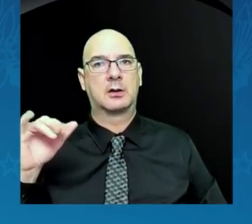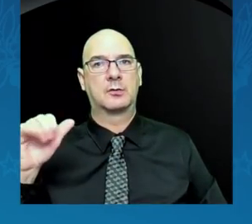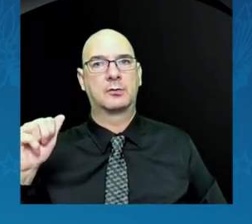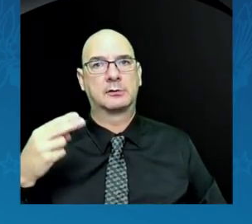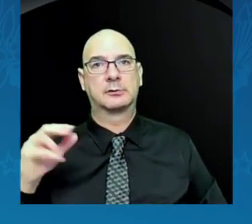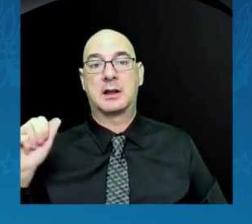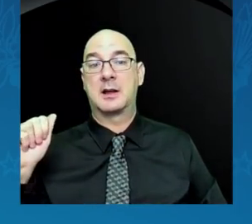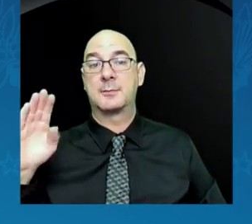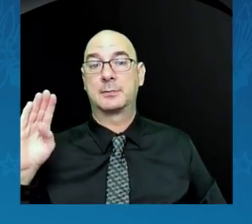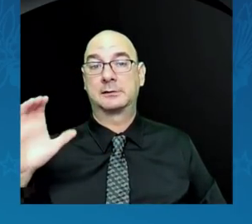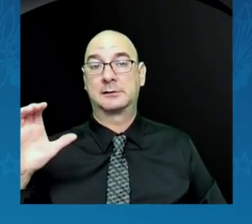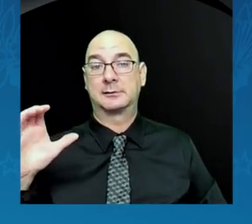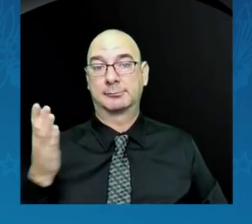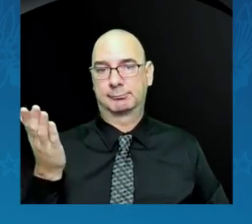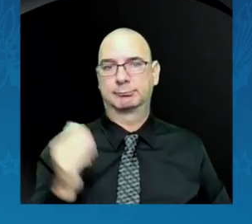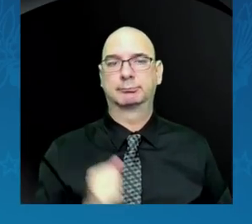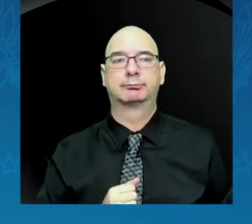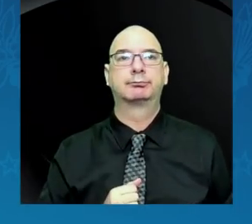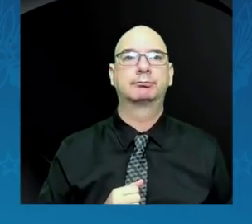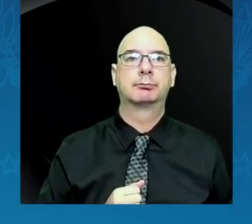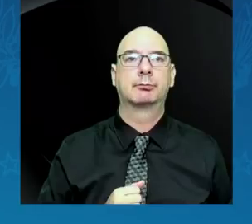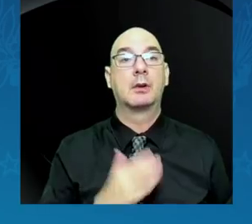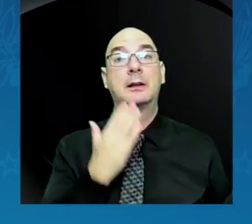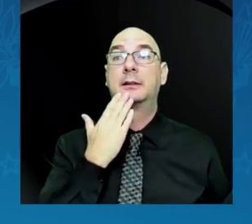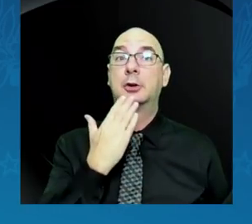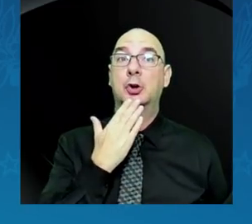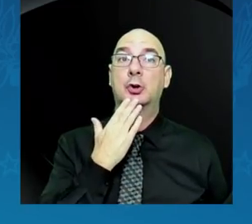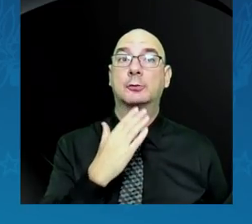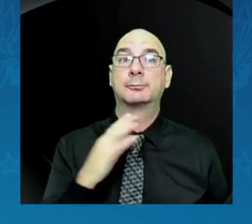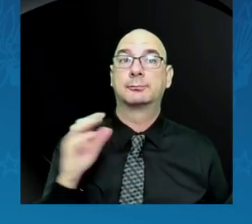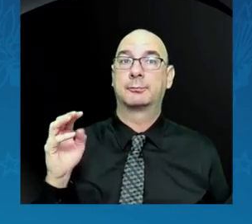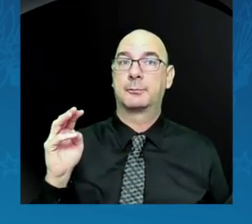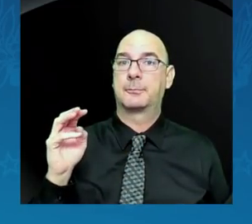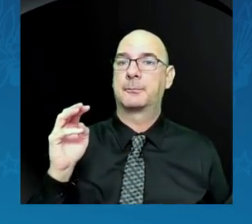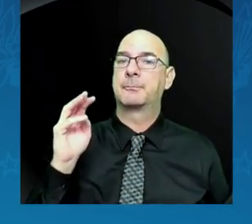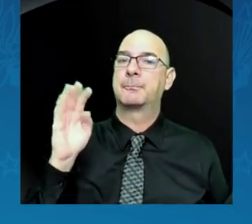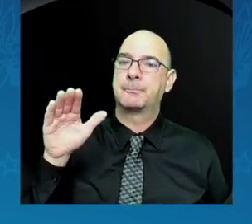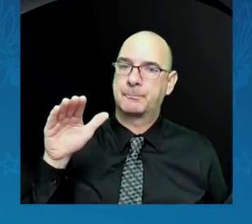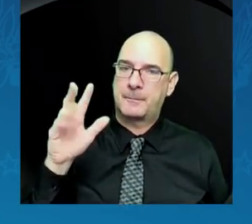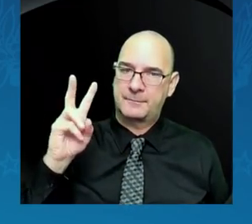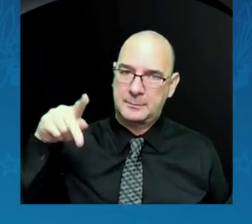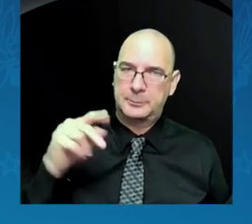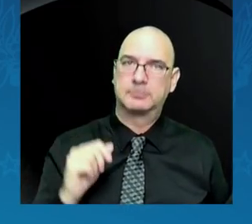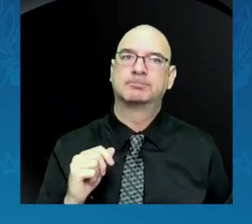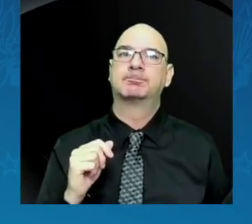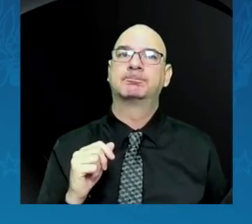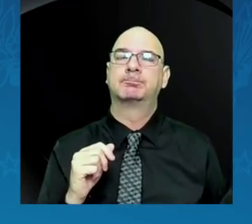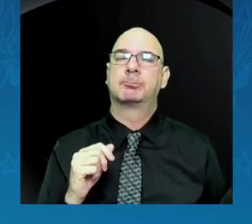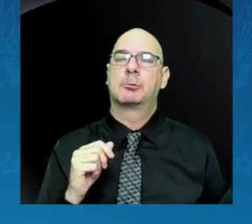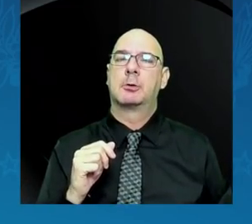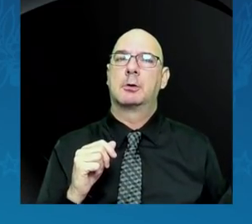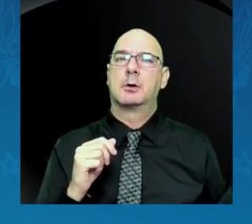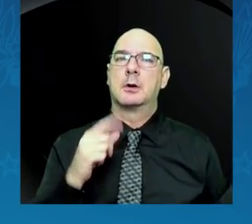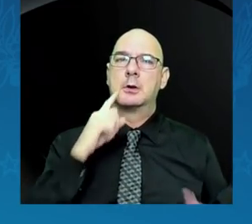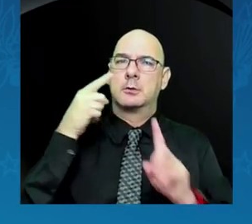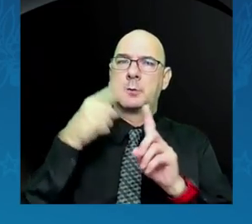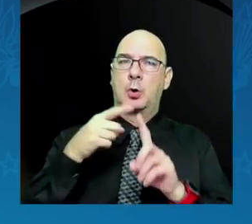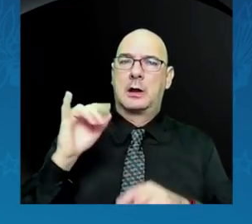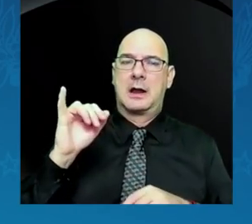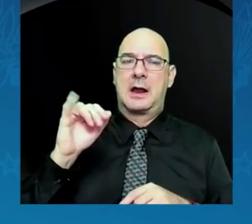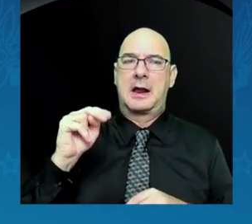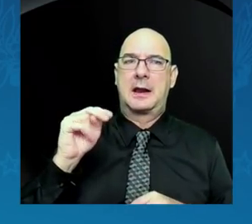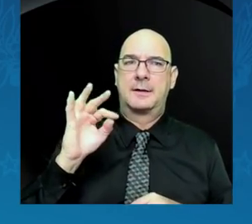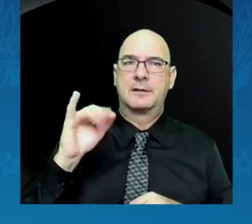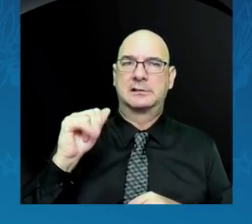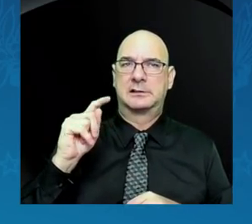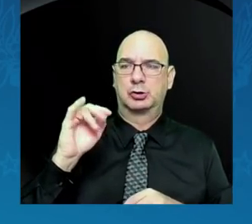Thank you, Madam Vice President. A follow-up to Jen's question on inflation. For Americans at home who are feeling the economic pinch, when do you expect they